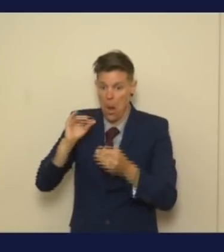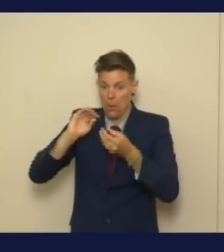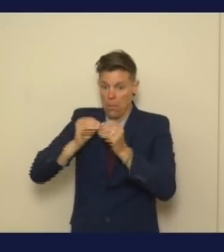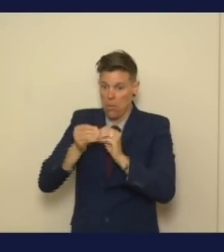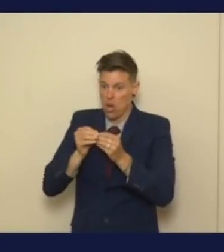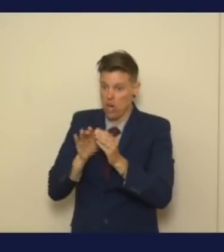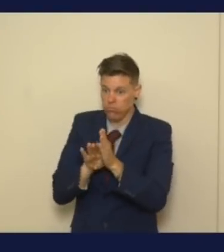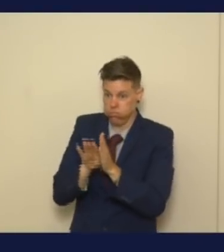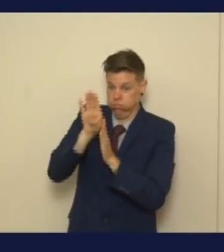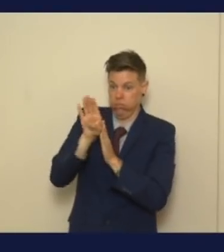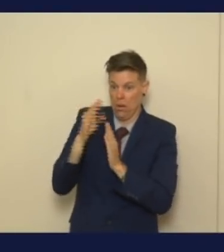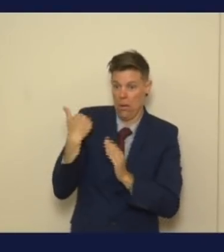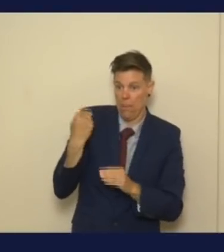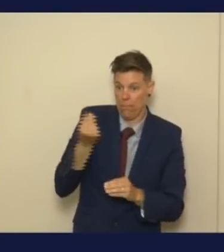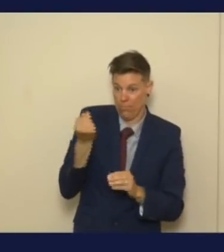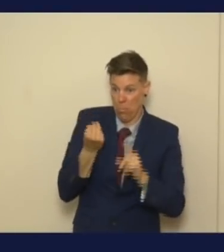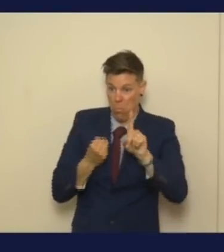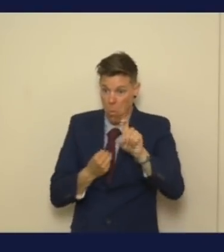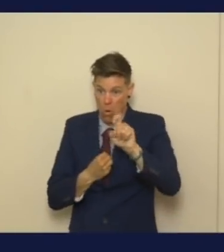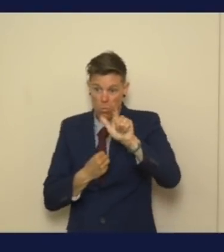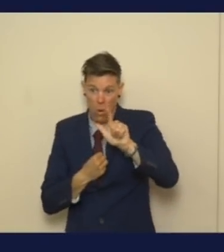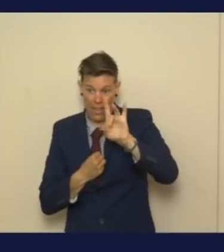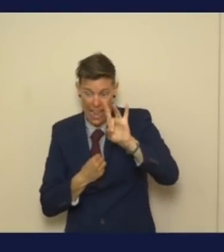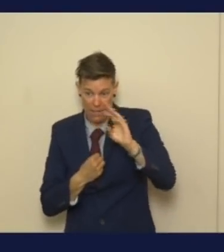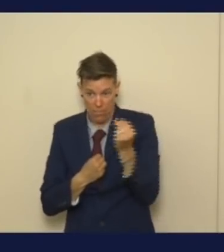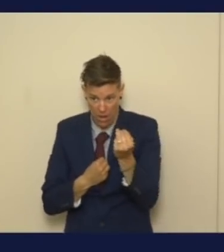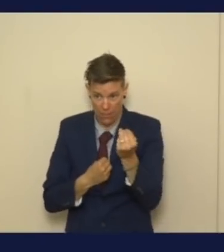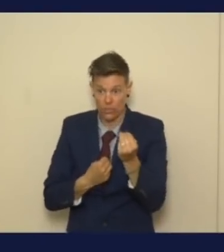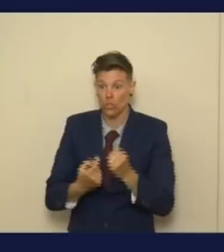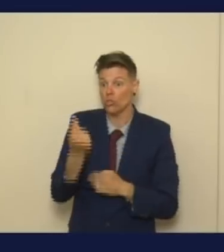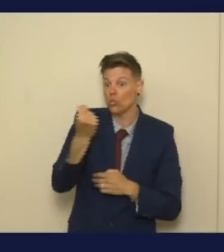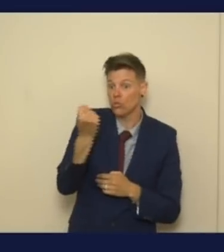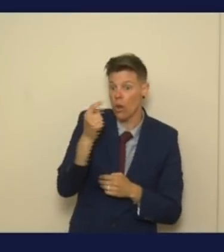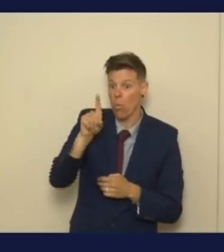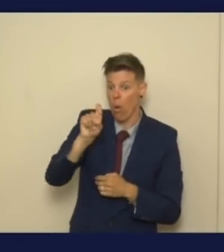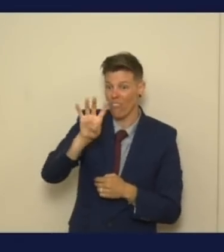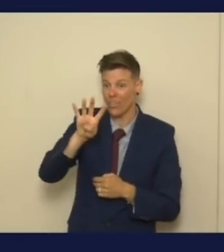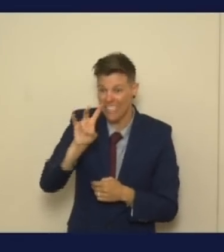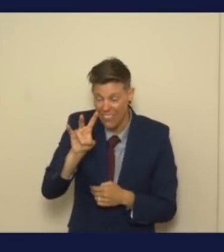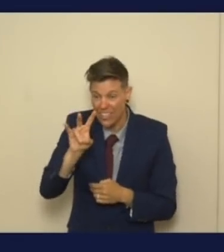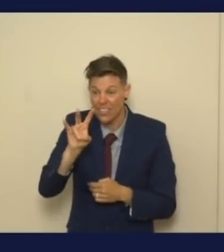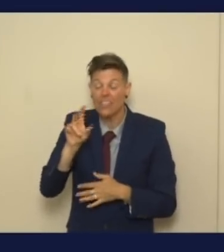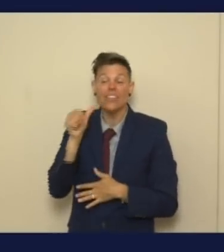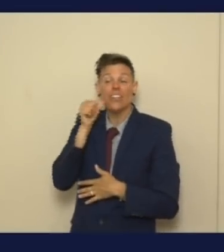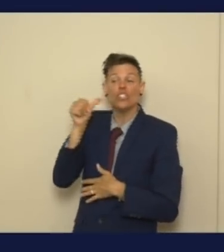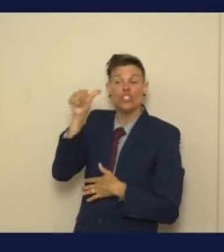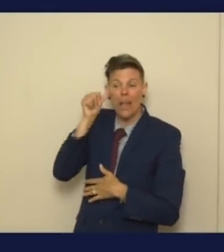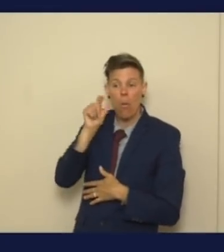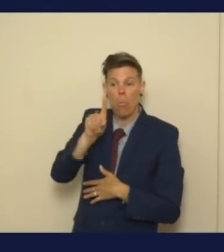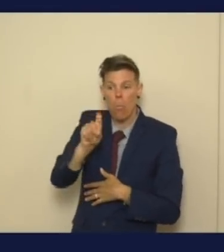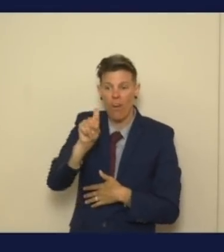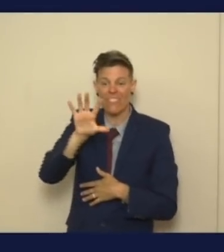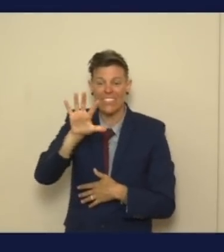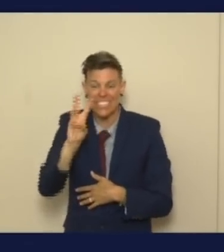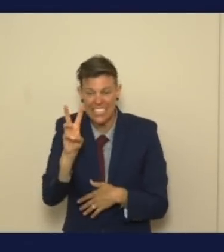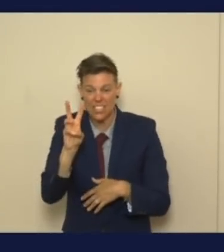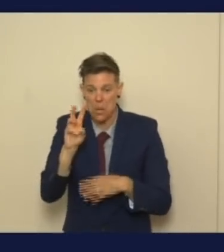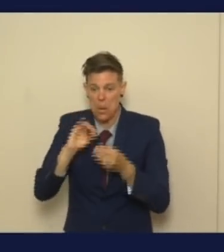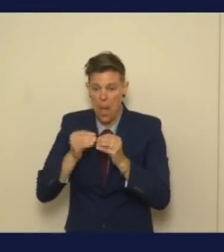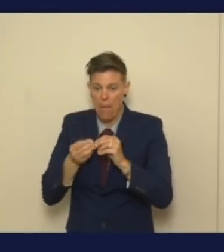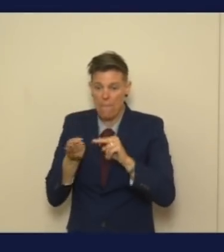147 cases. Yesterday, 156 cases, with increases now in every